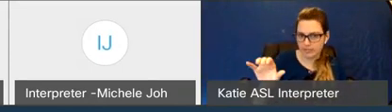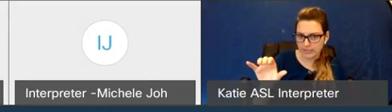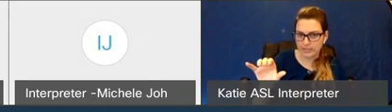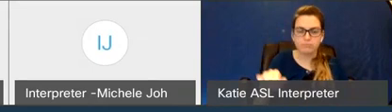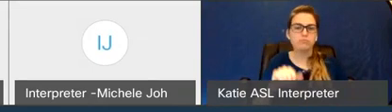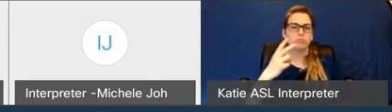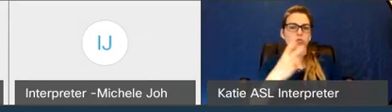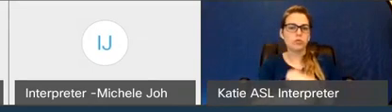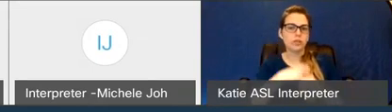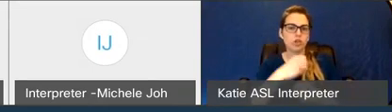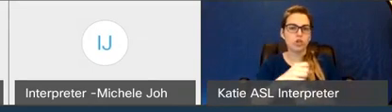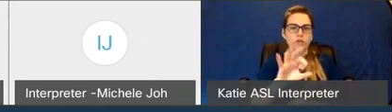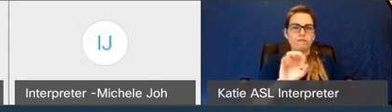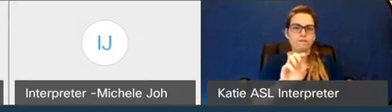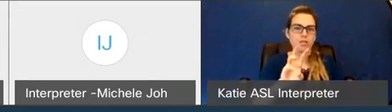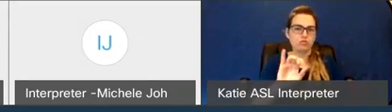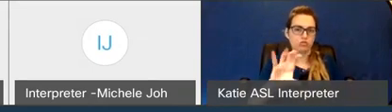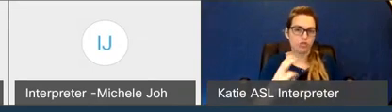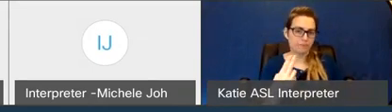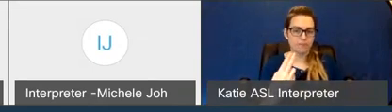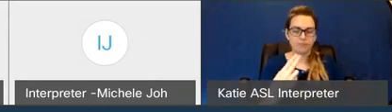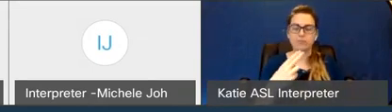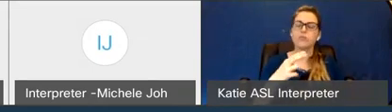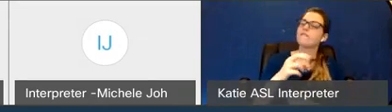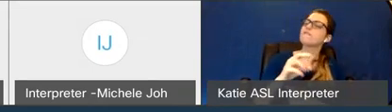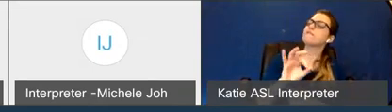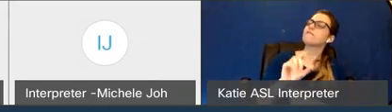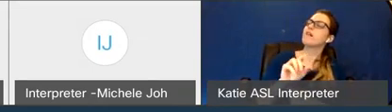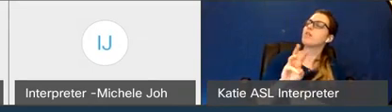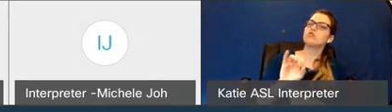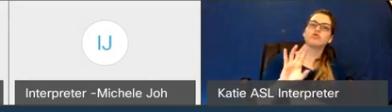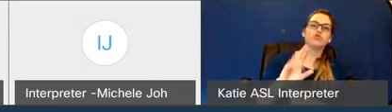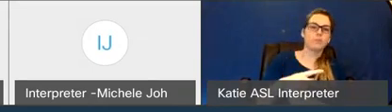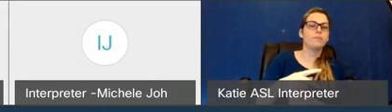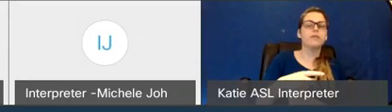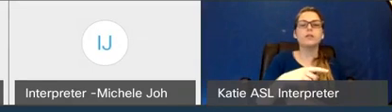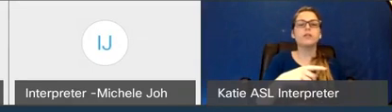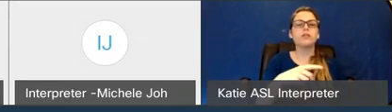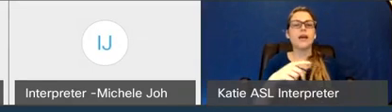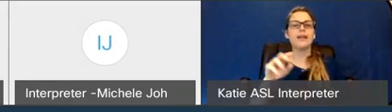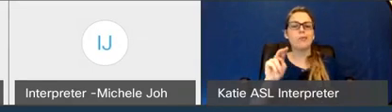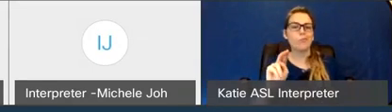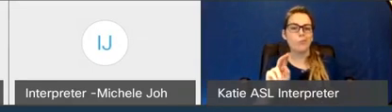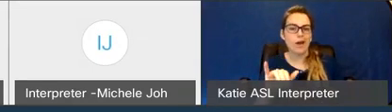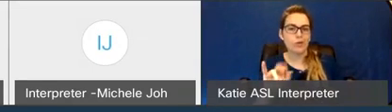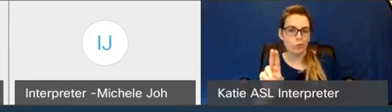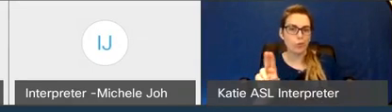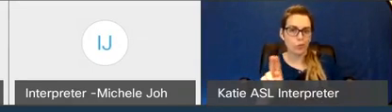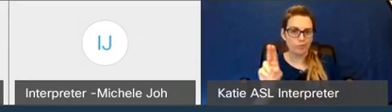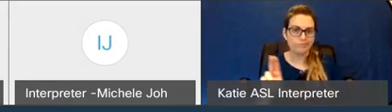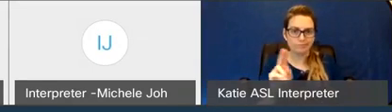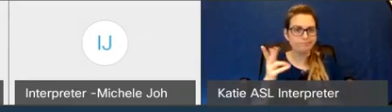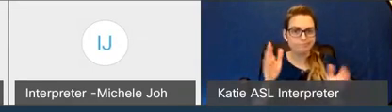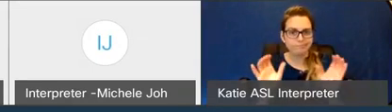in addiction psychiatry at NYU Bellevue Hospital. He's board certified in general psychiatry, addiction